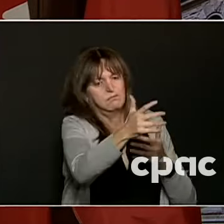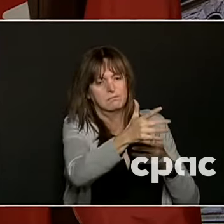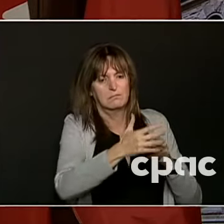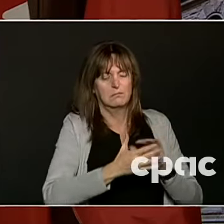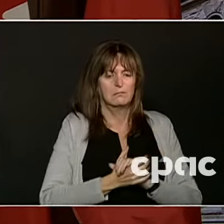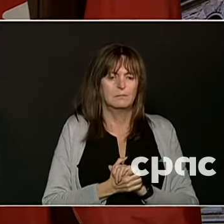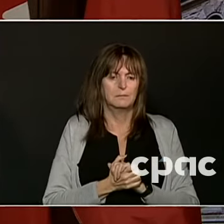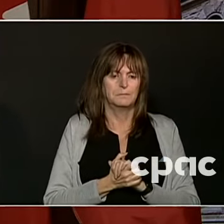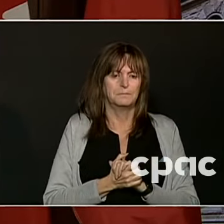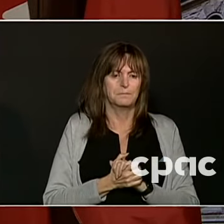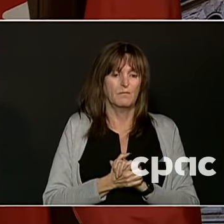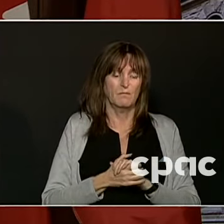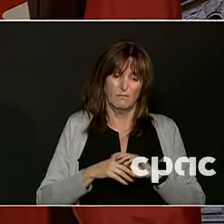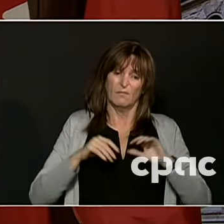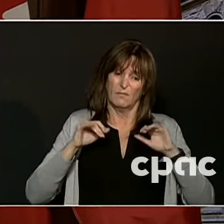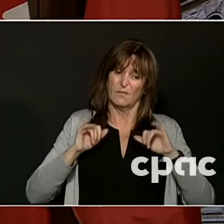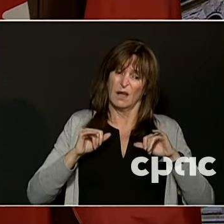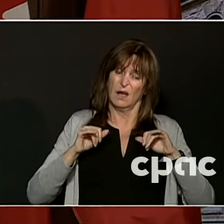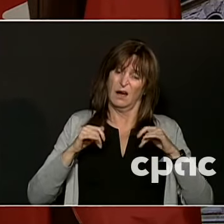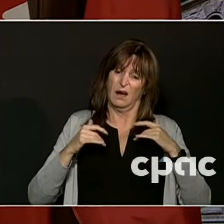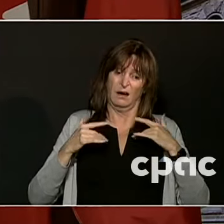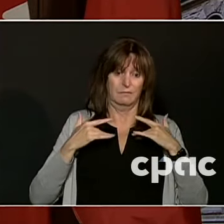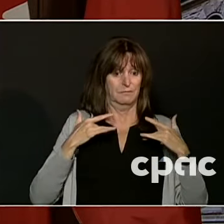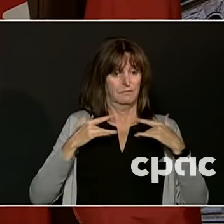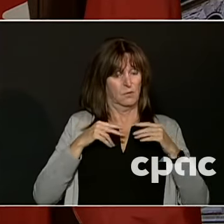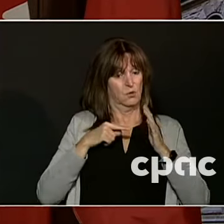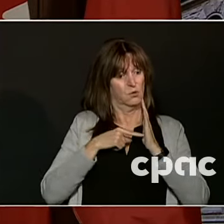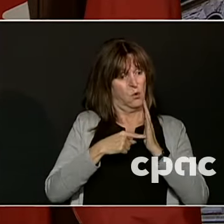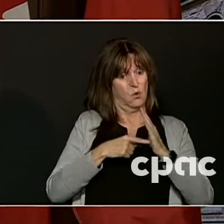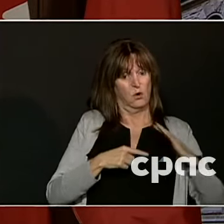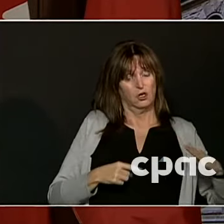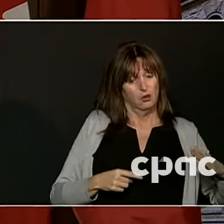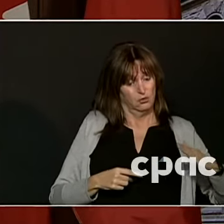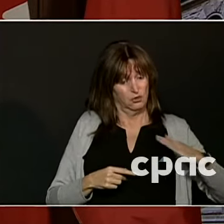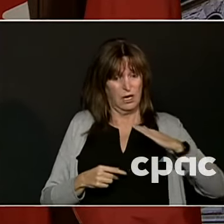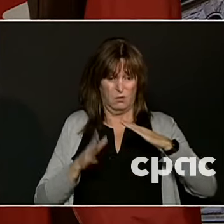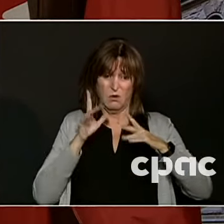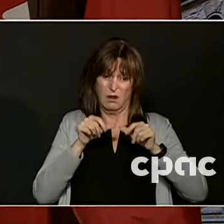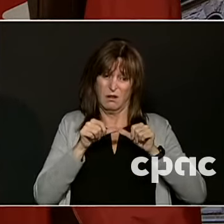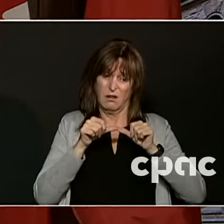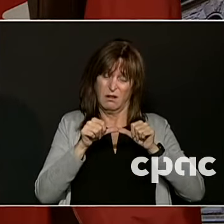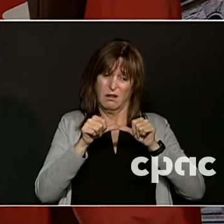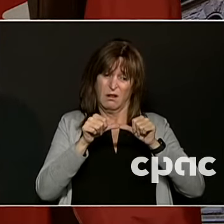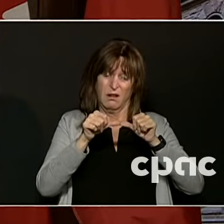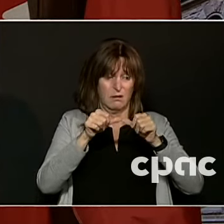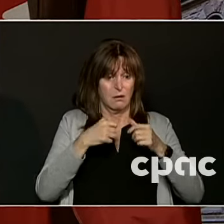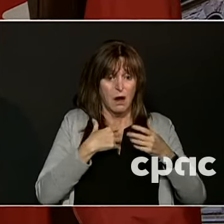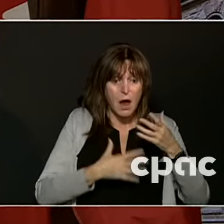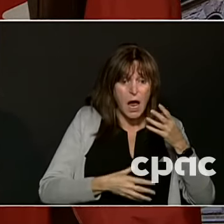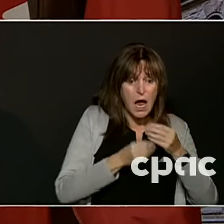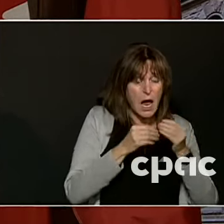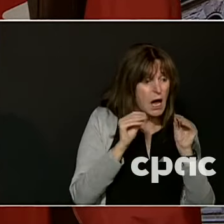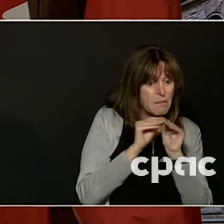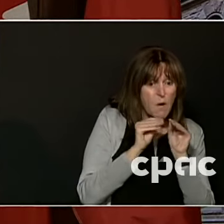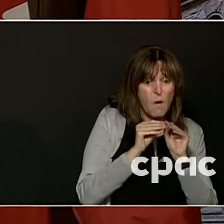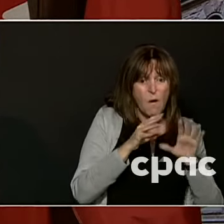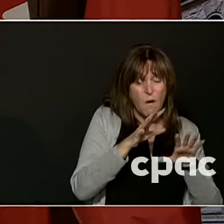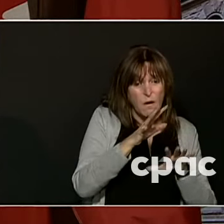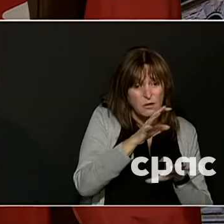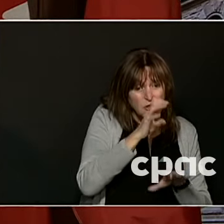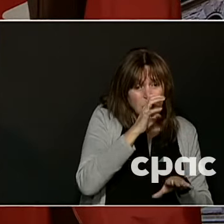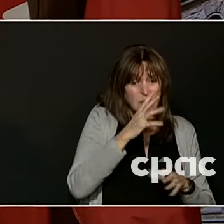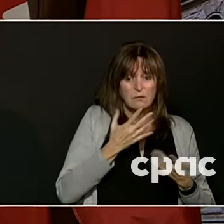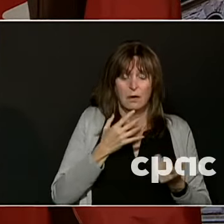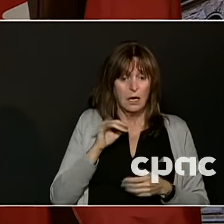even with new restrictions, because of the way that infections turn into symptoms, turn into hospitalizations, and